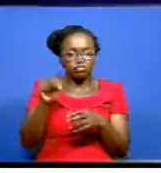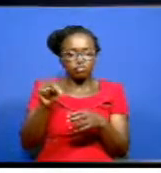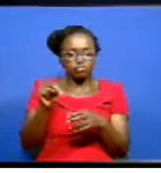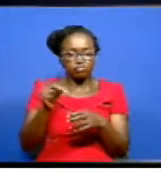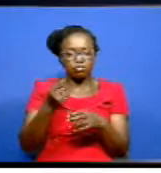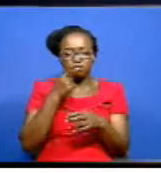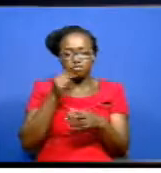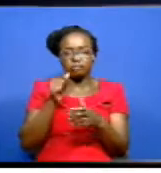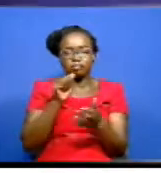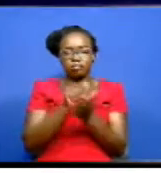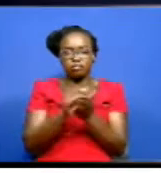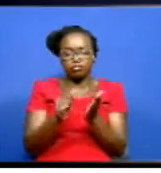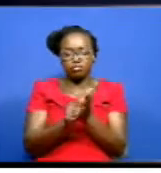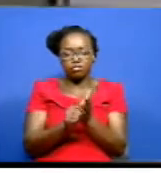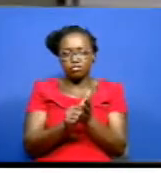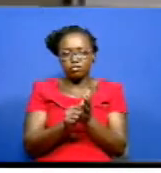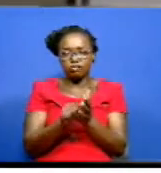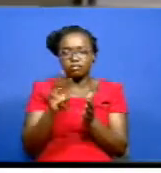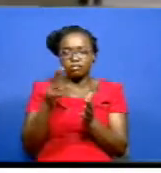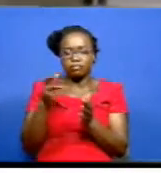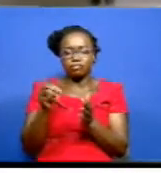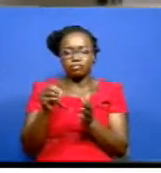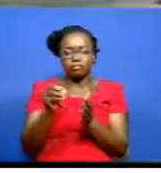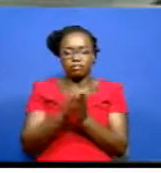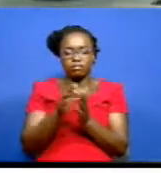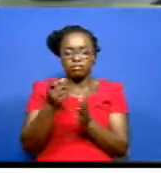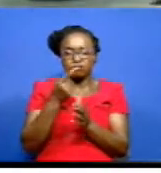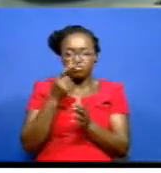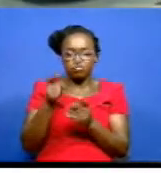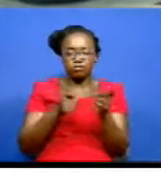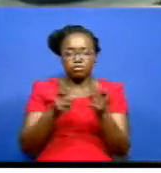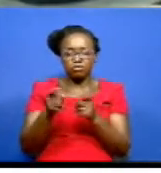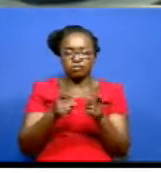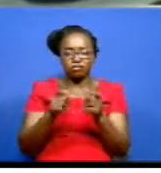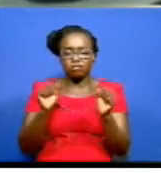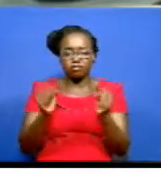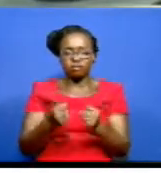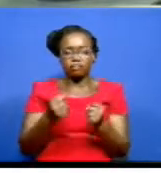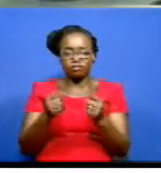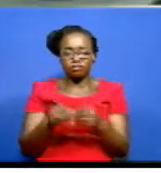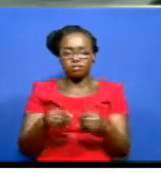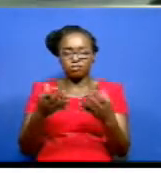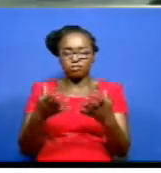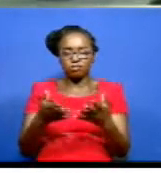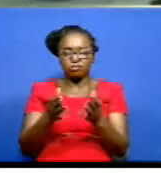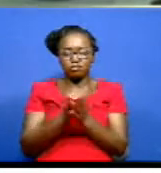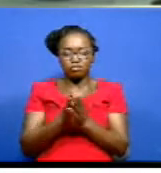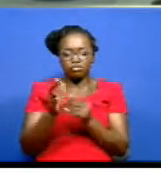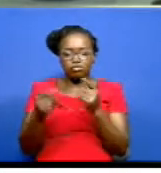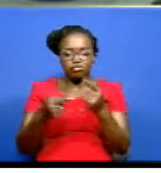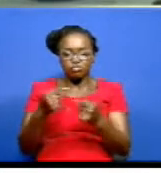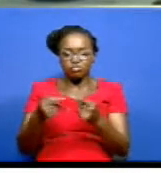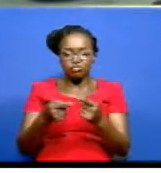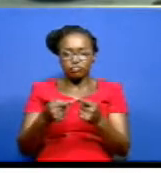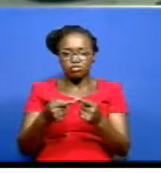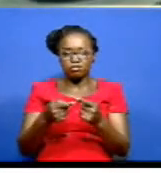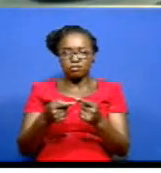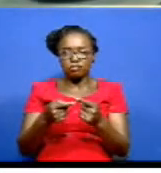Organization, and the UK's medicine regulator all say the vaccine is safe to give and will review the claims